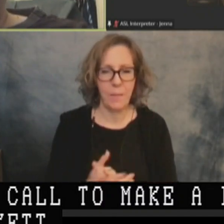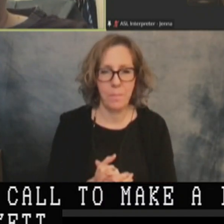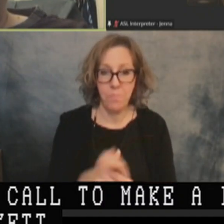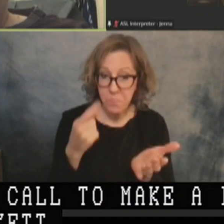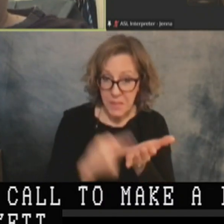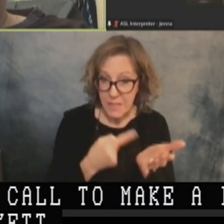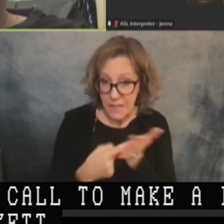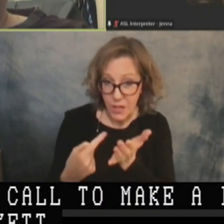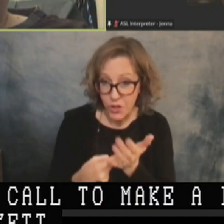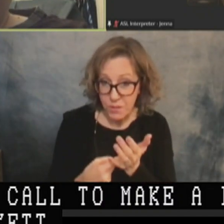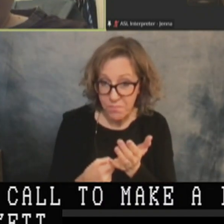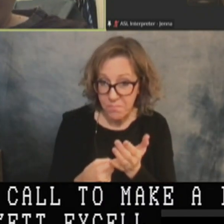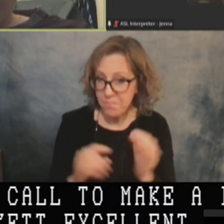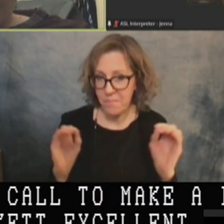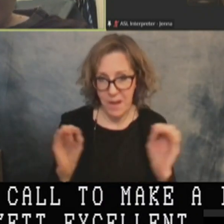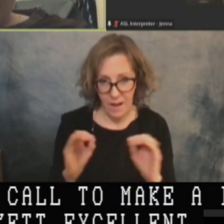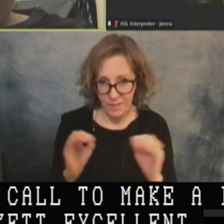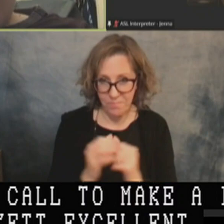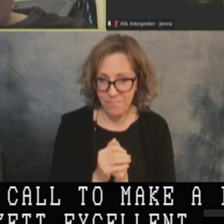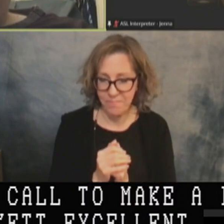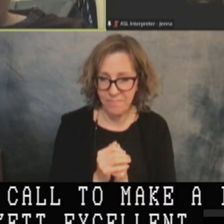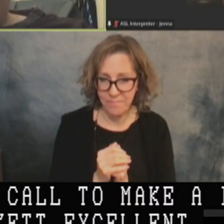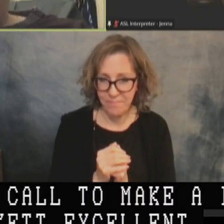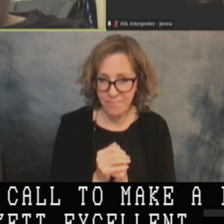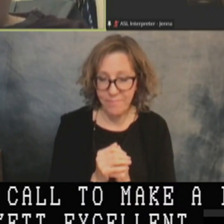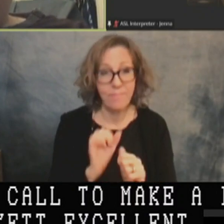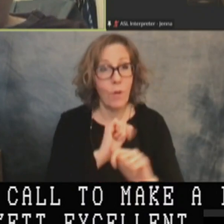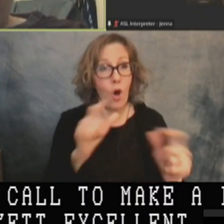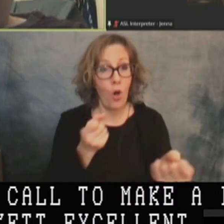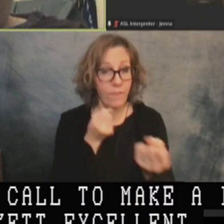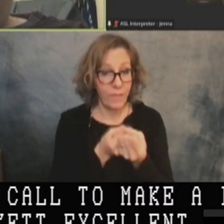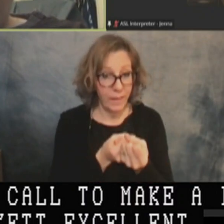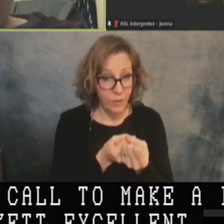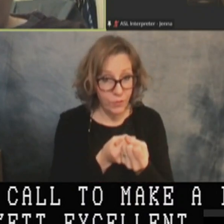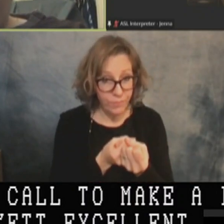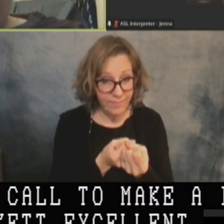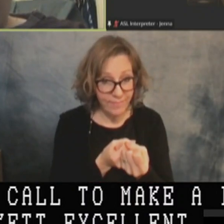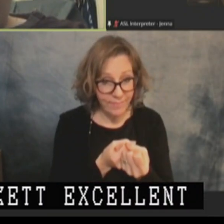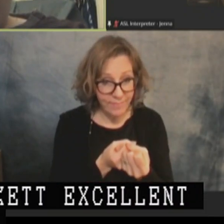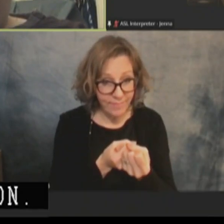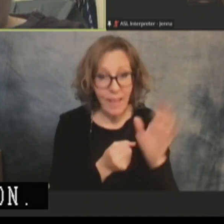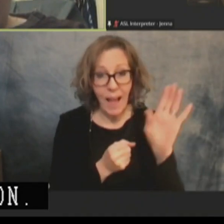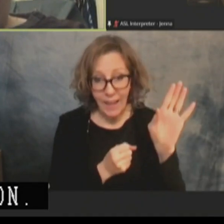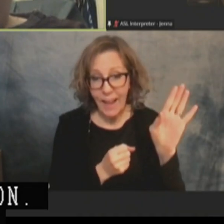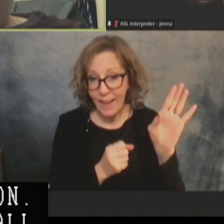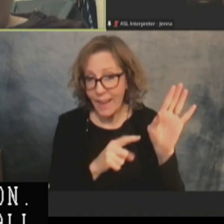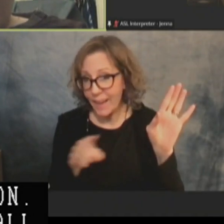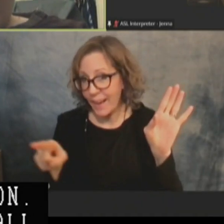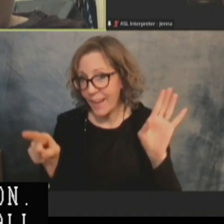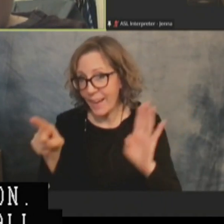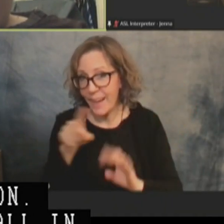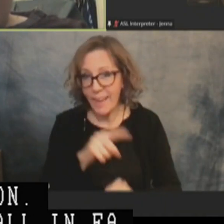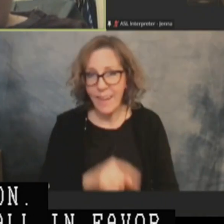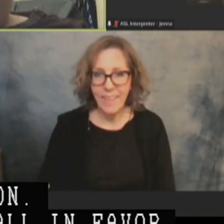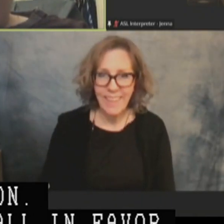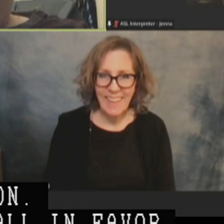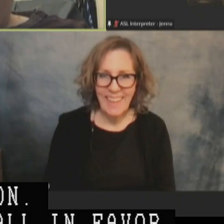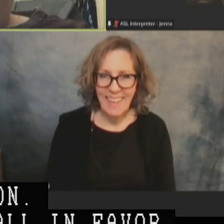Discussion? None? All in favor? Aye.